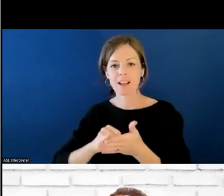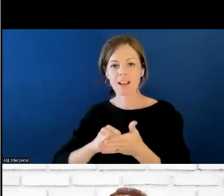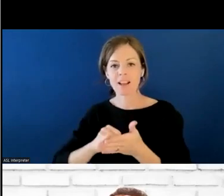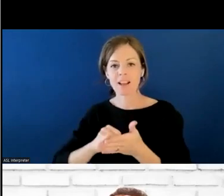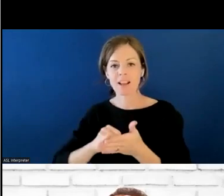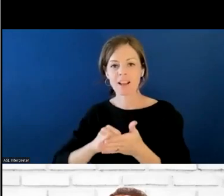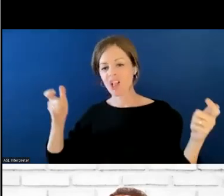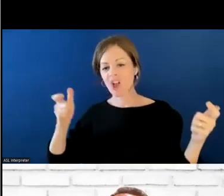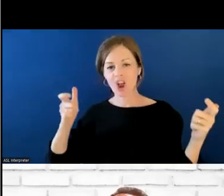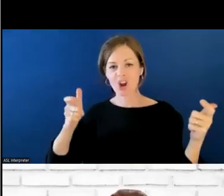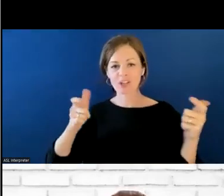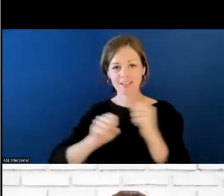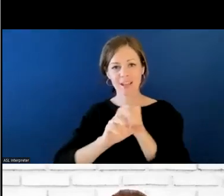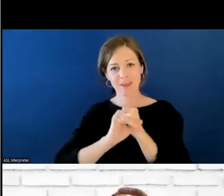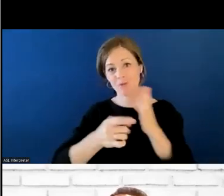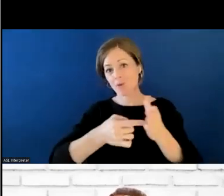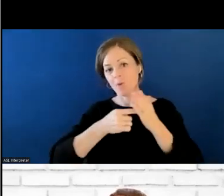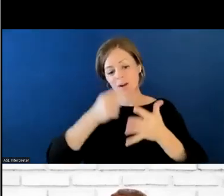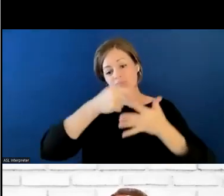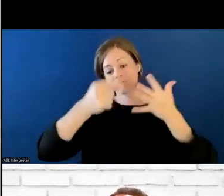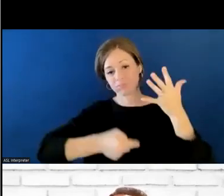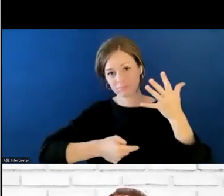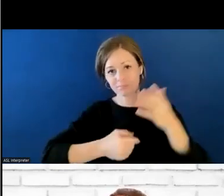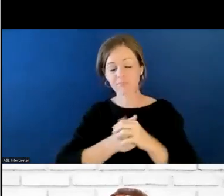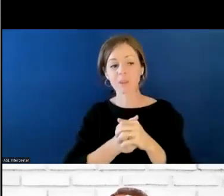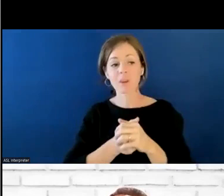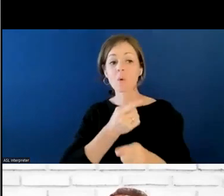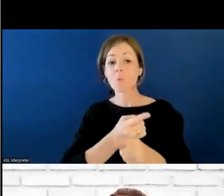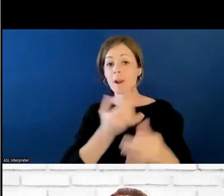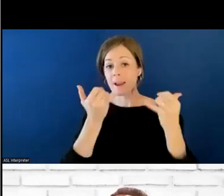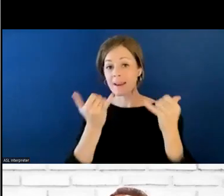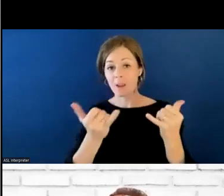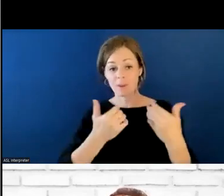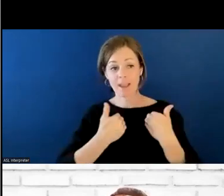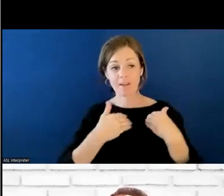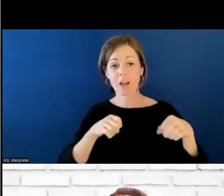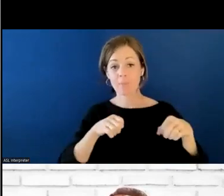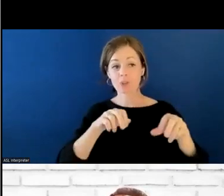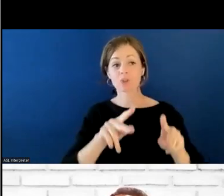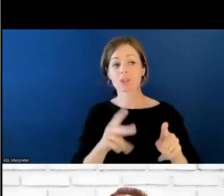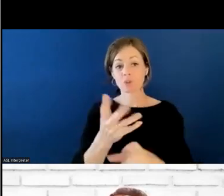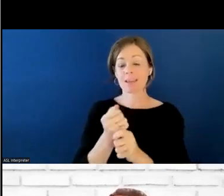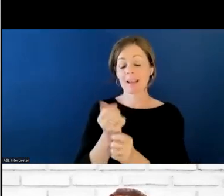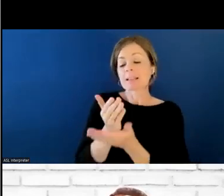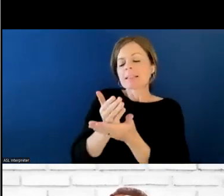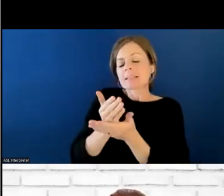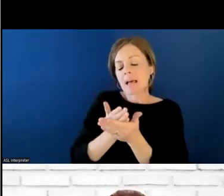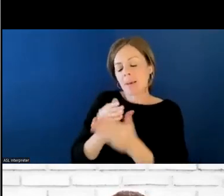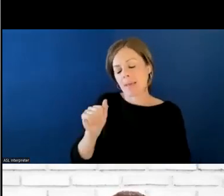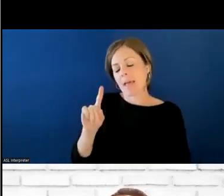would require. What we do have right now is an opportunity to get some ads out into the